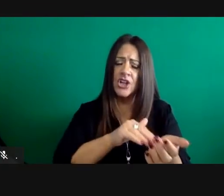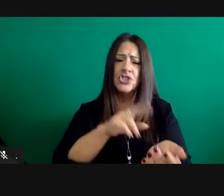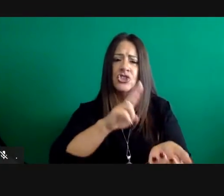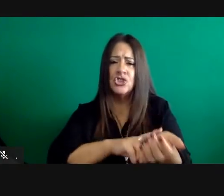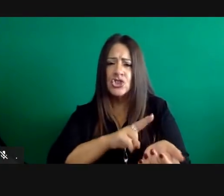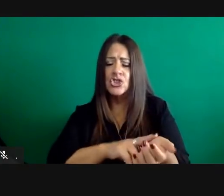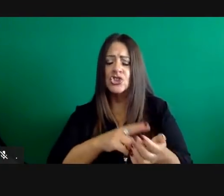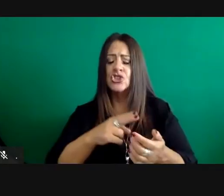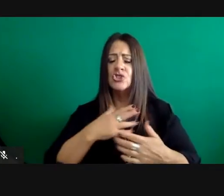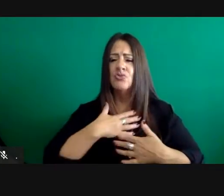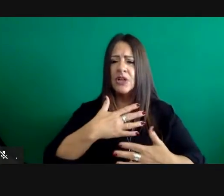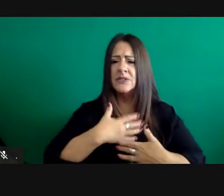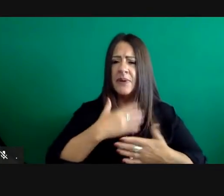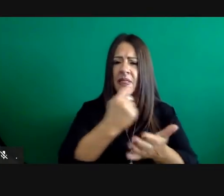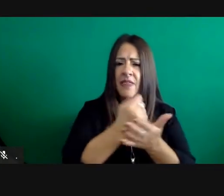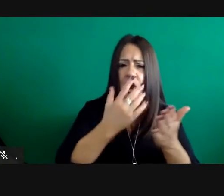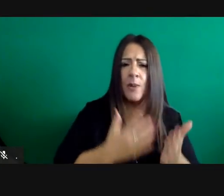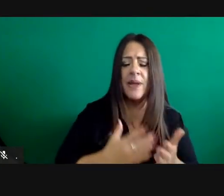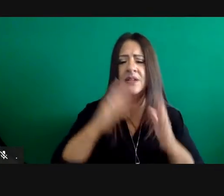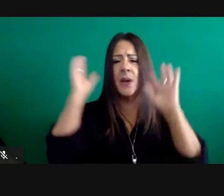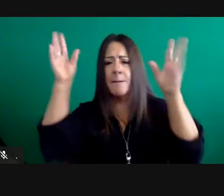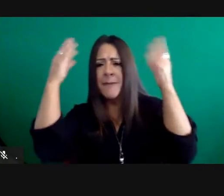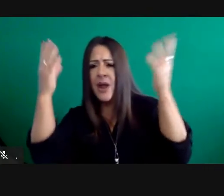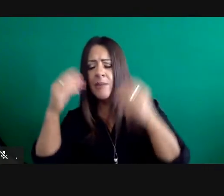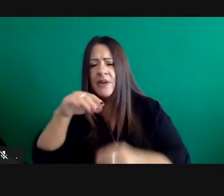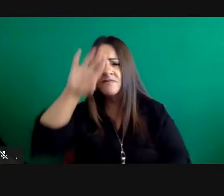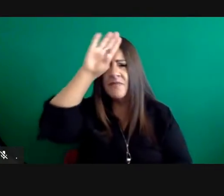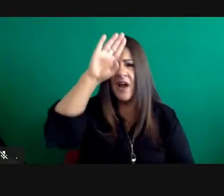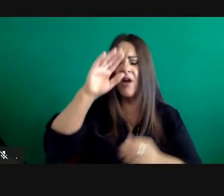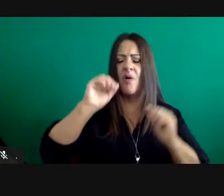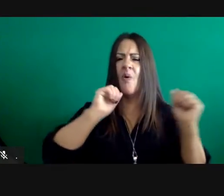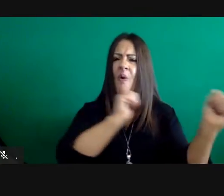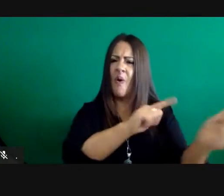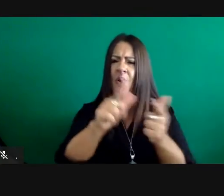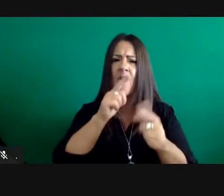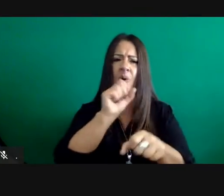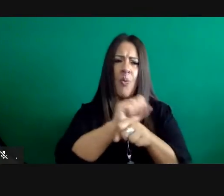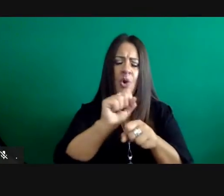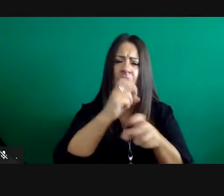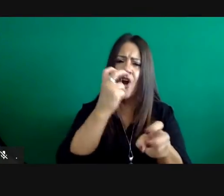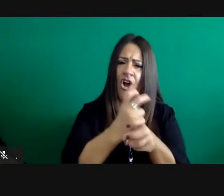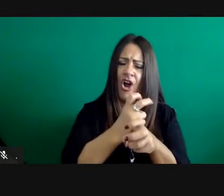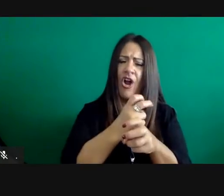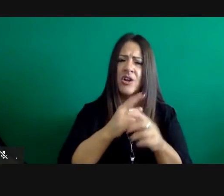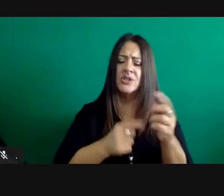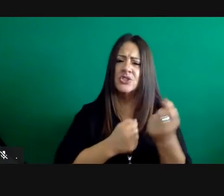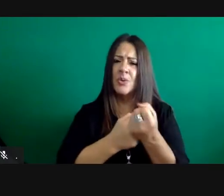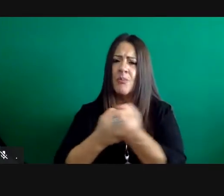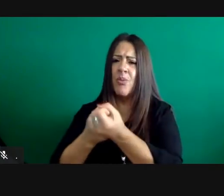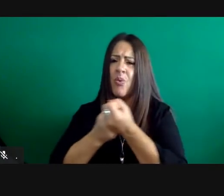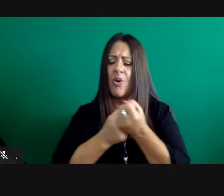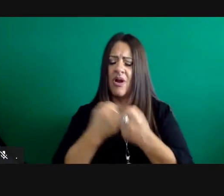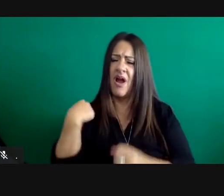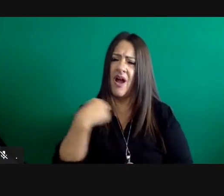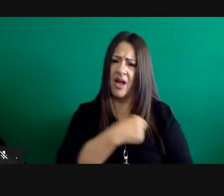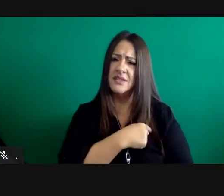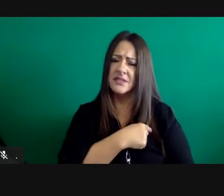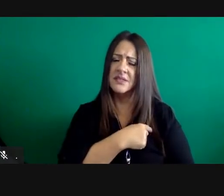therapists, paramedics, so many others who are picking up in order to keep our communities